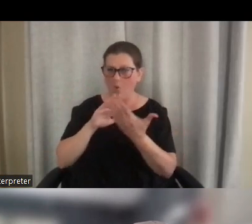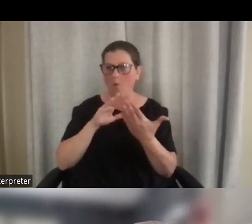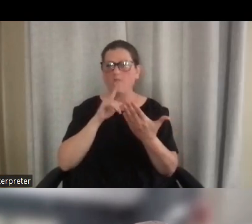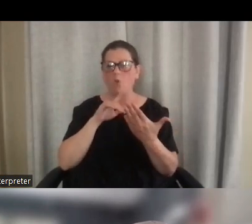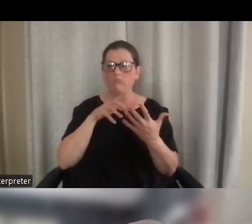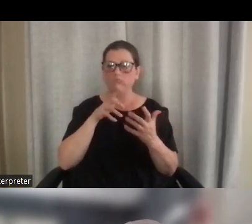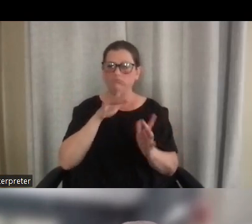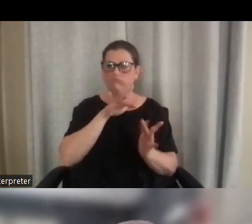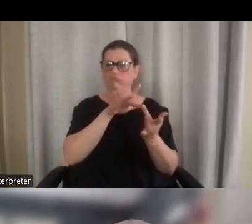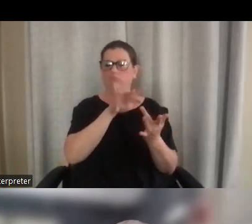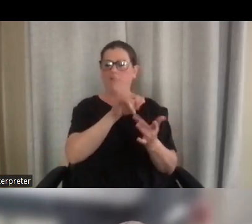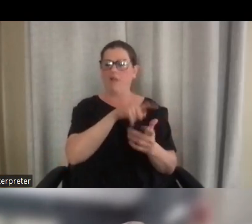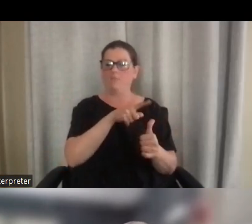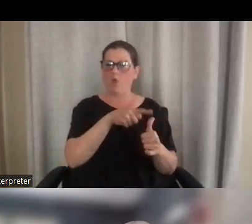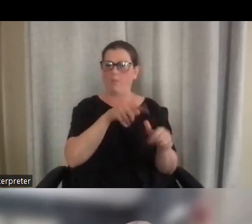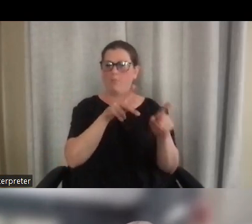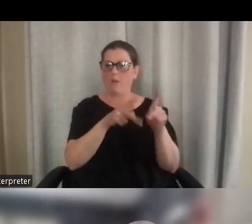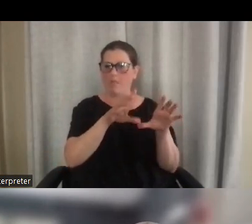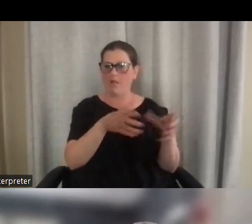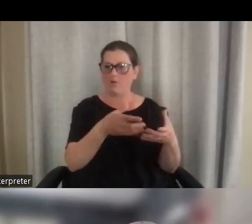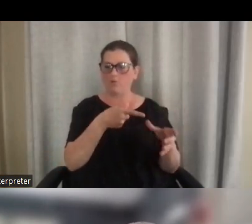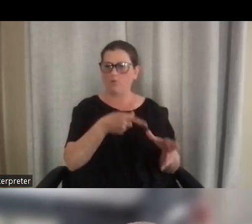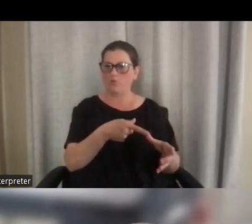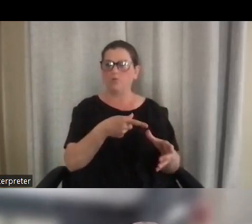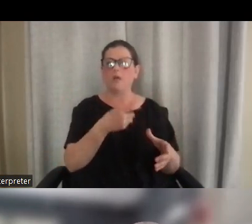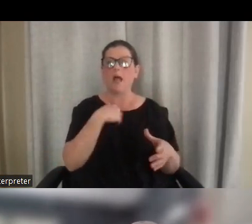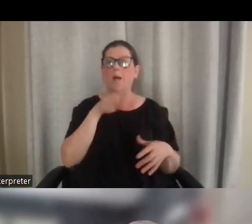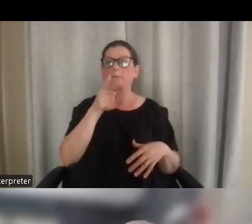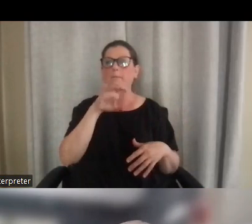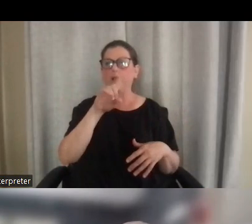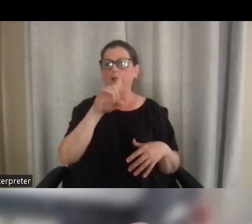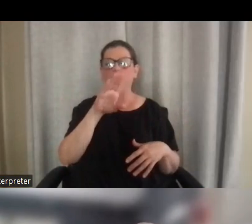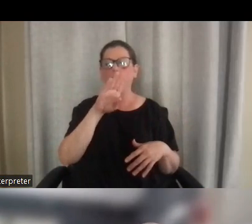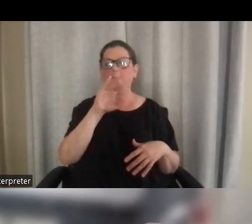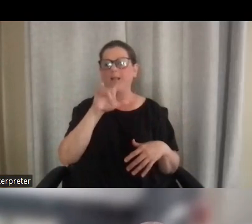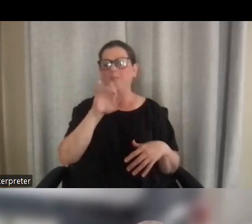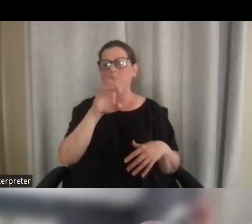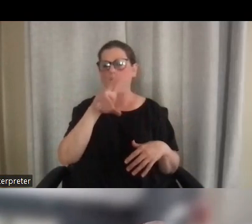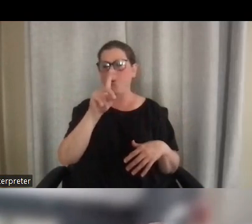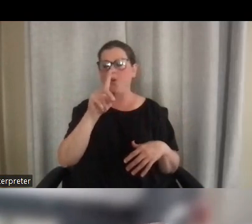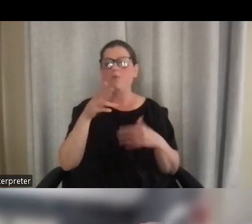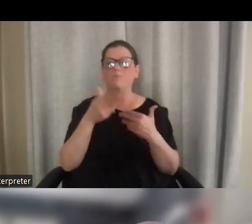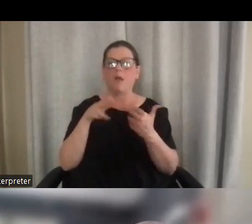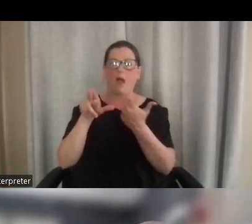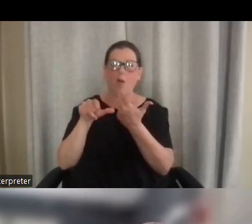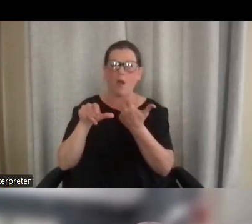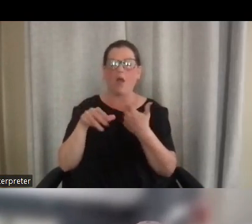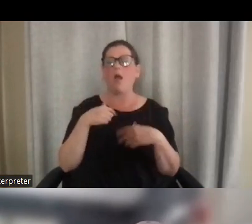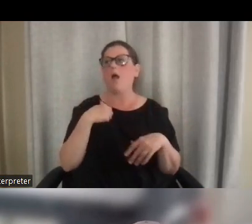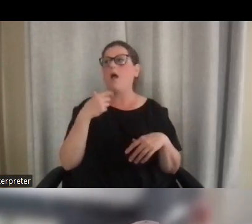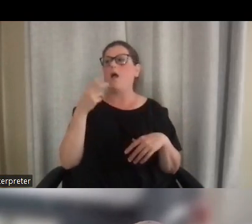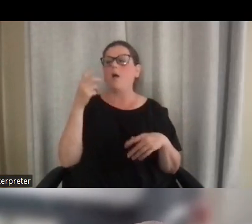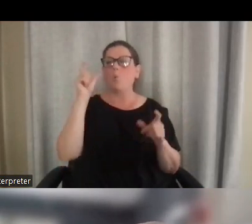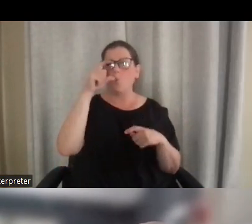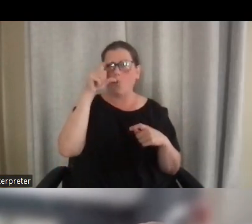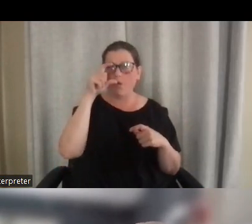populations for the campaign. We had billboard ads up on highways. We had Google display ads running banners